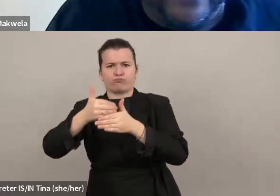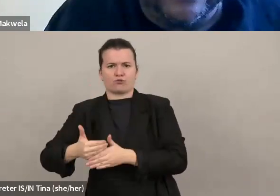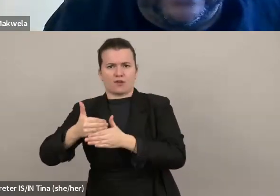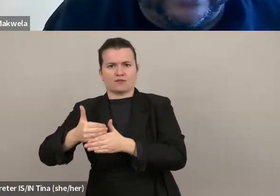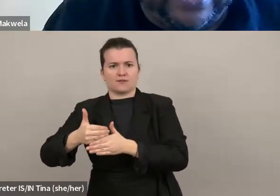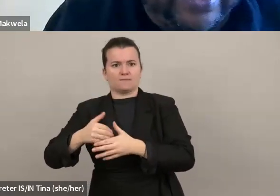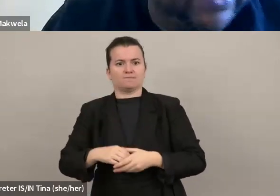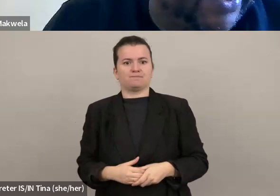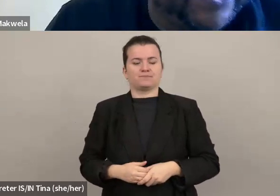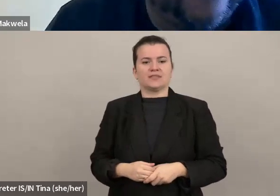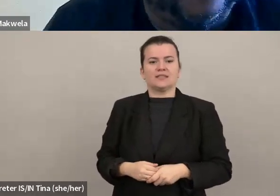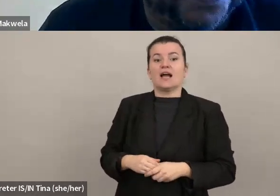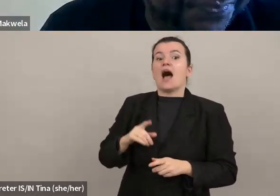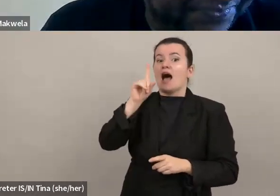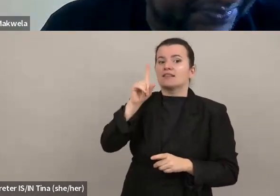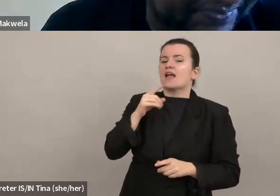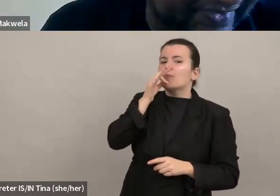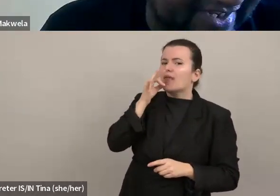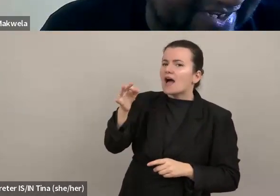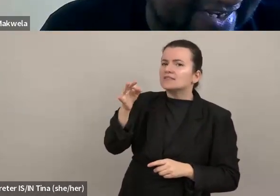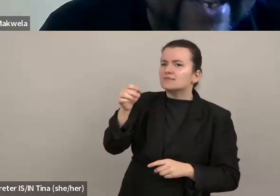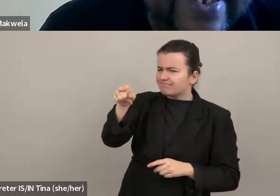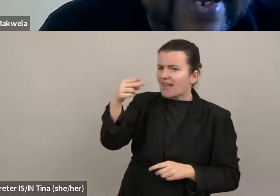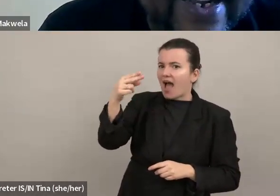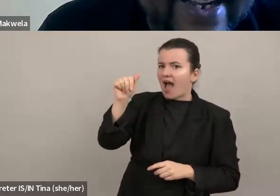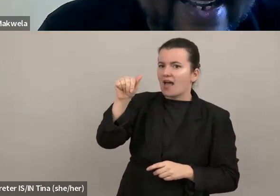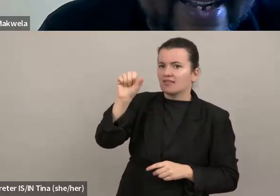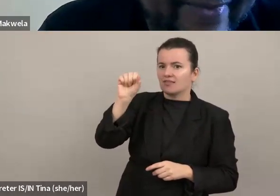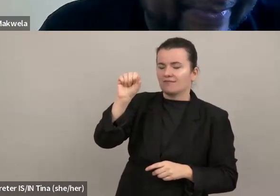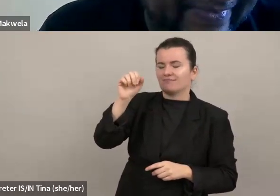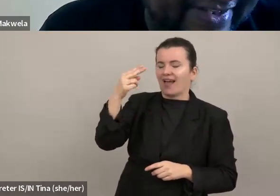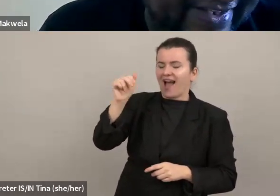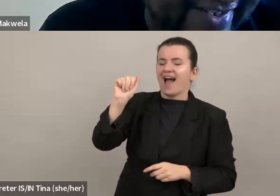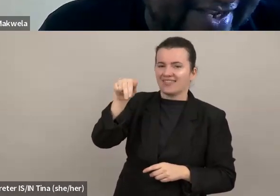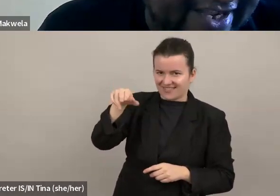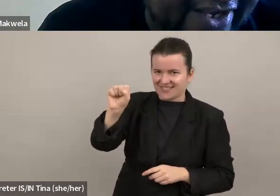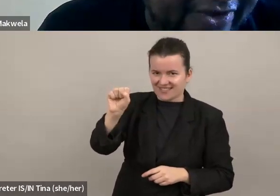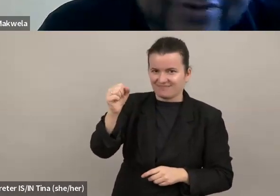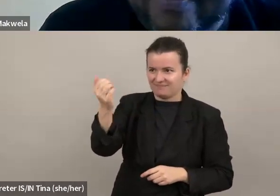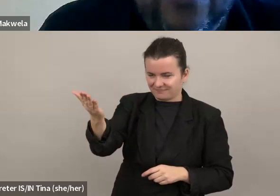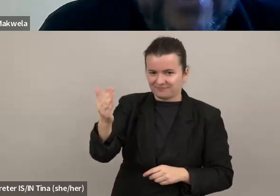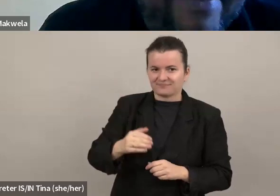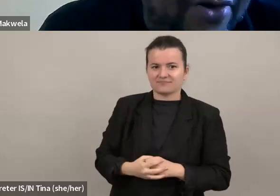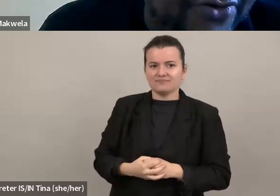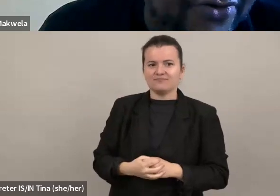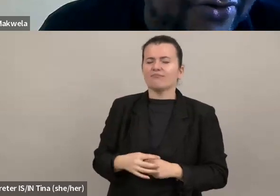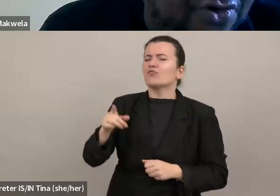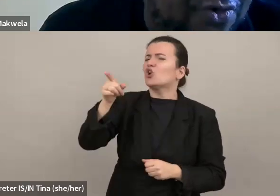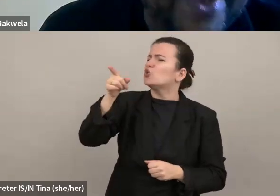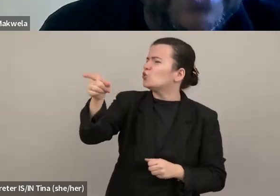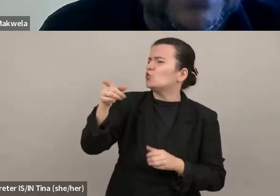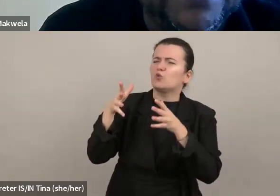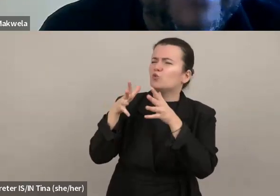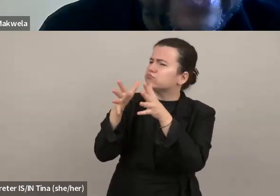I wanted to ask Hans, You spoke